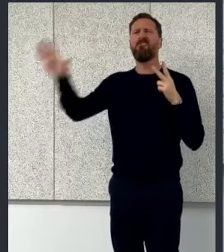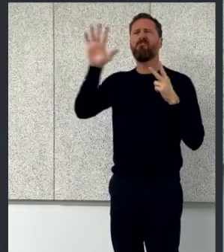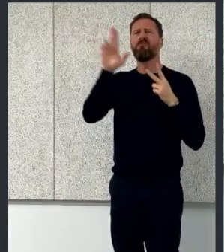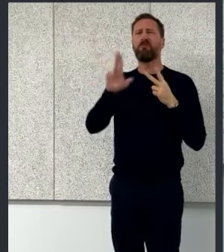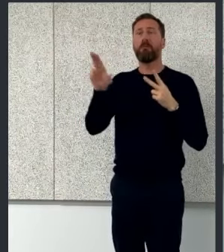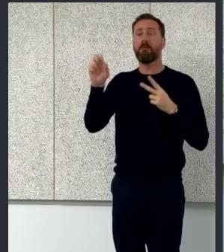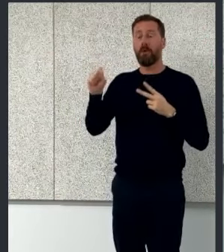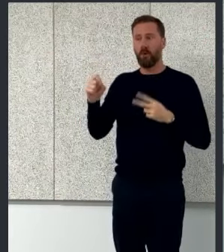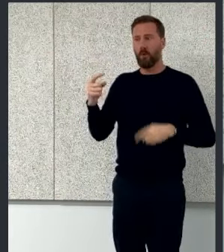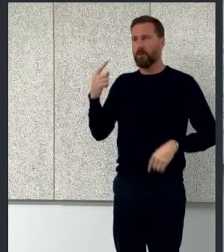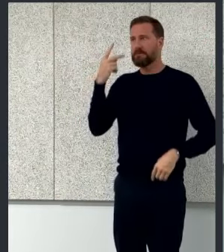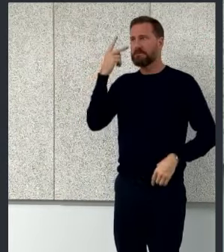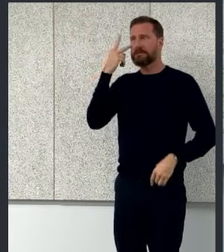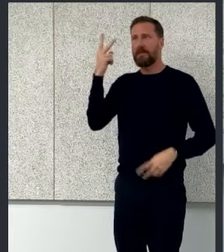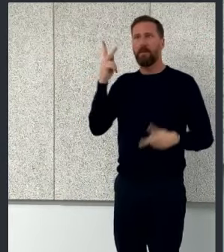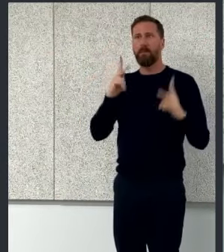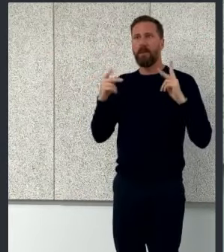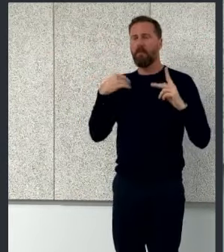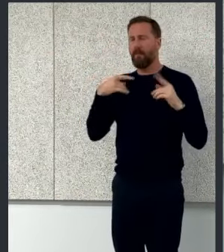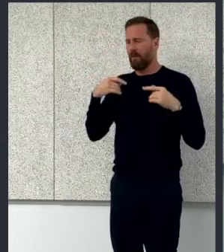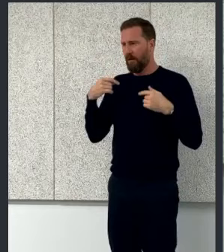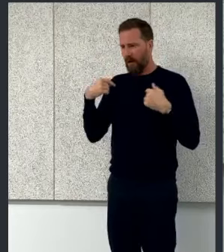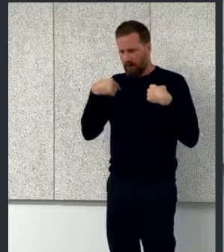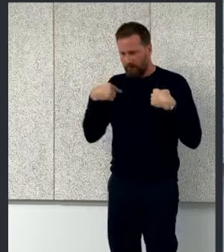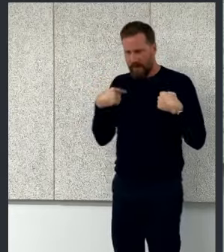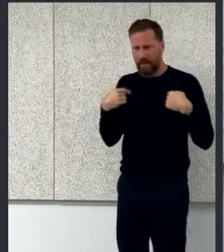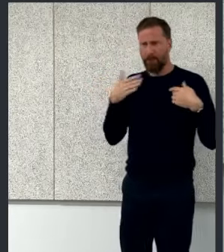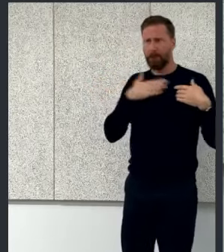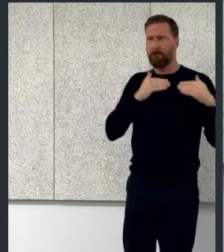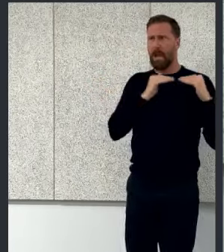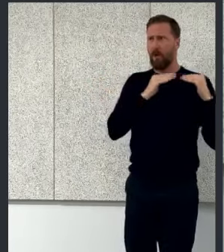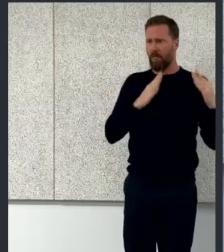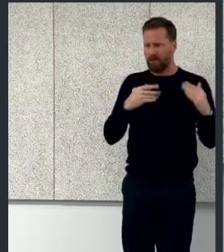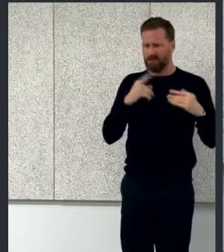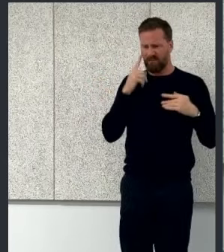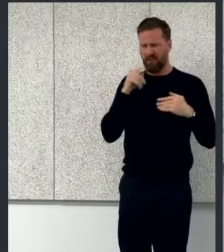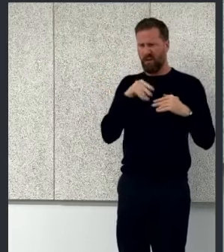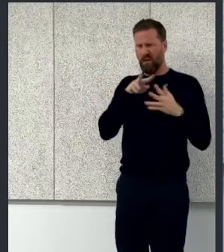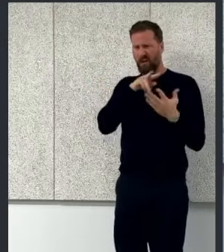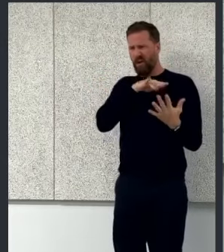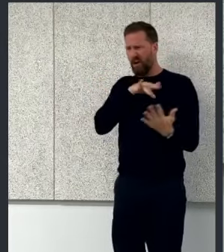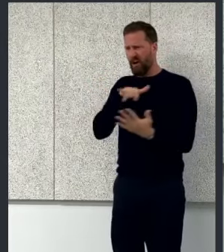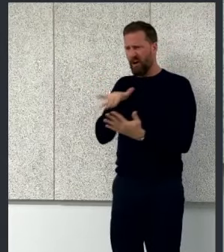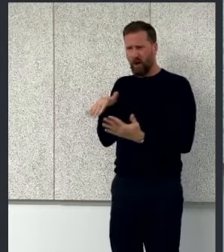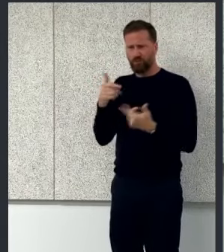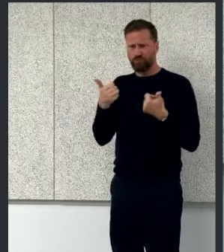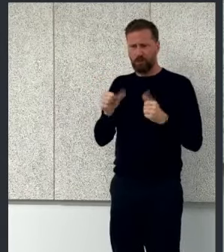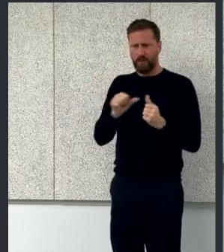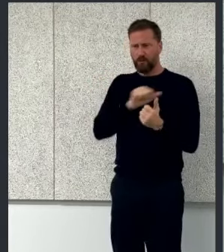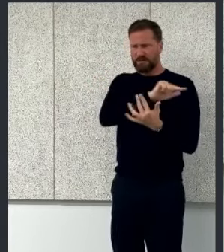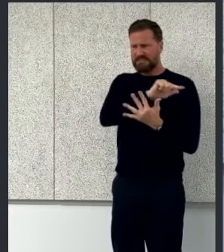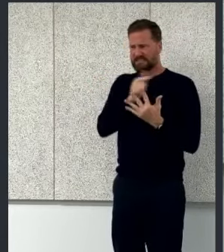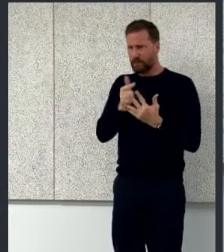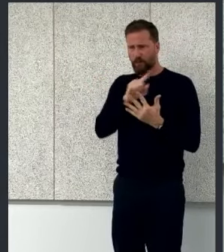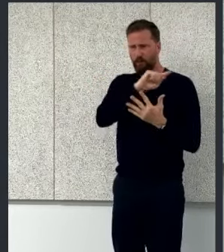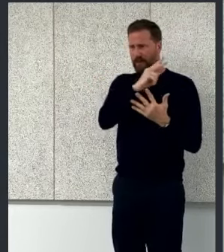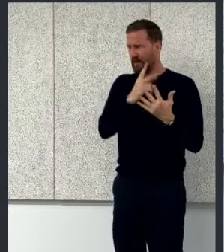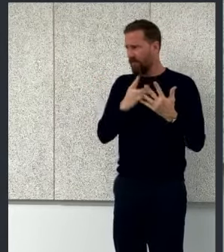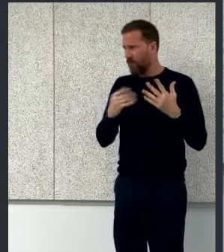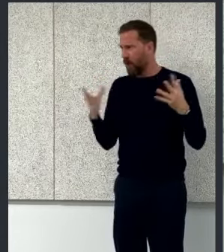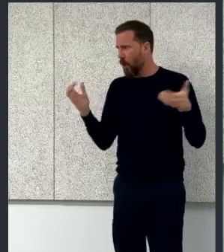producing gymnastics that me and my colleagues have had to do to sequence a co-production in order to adhere